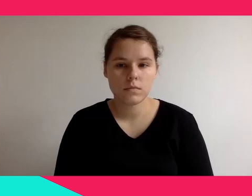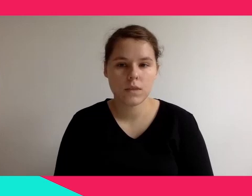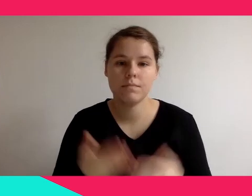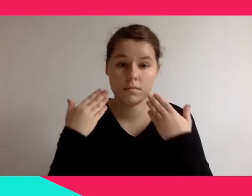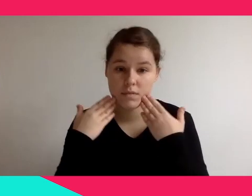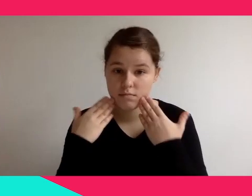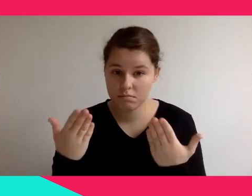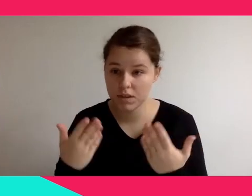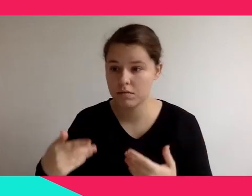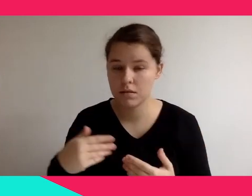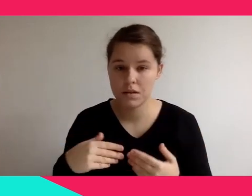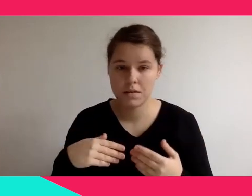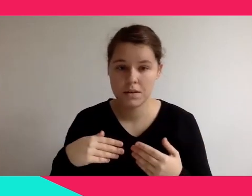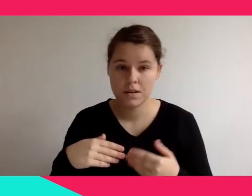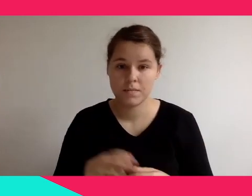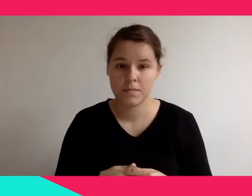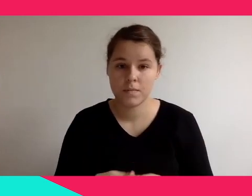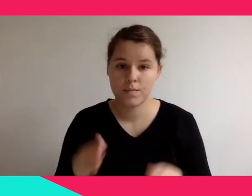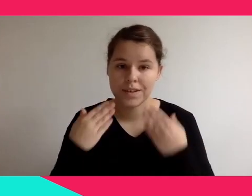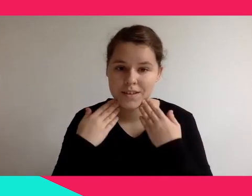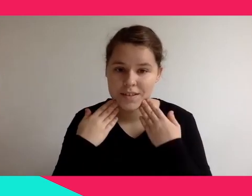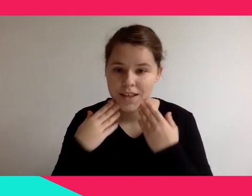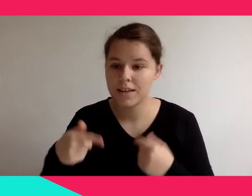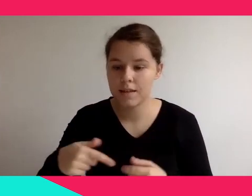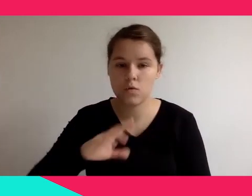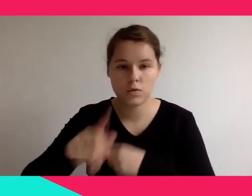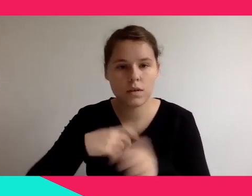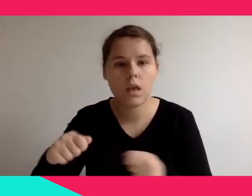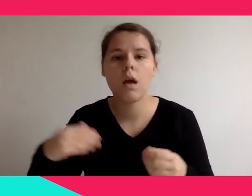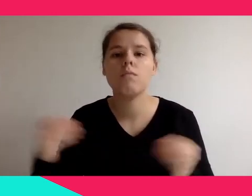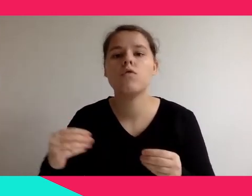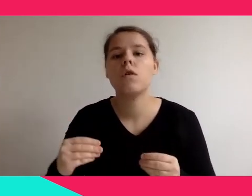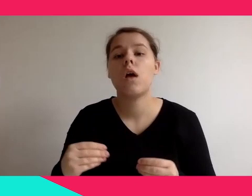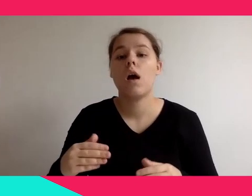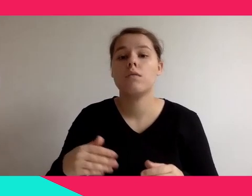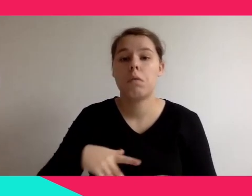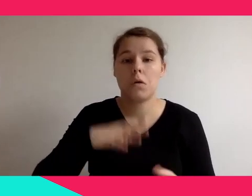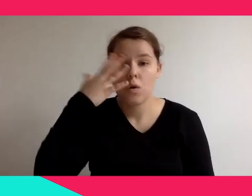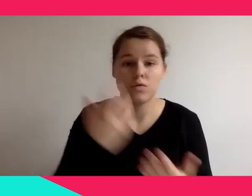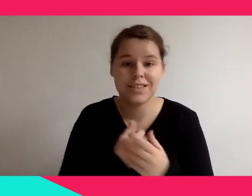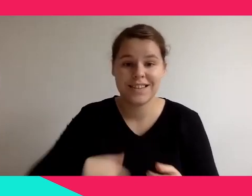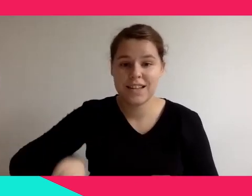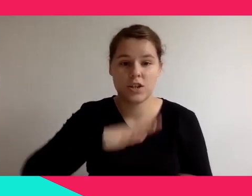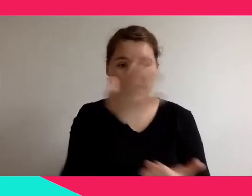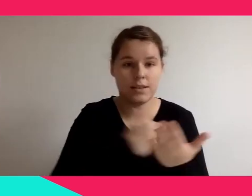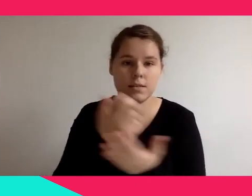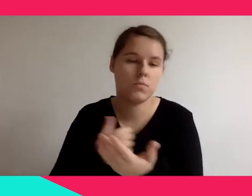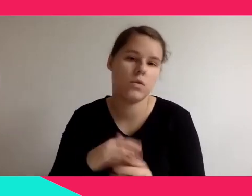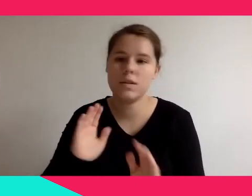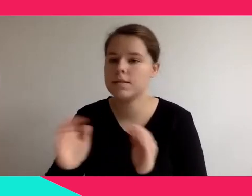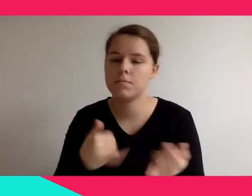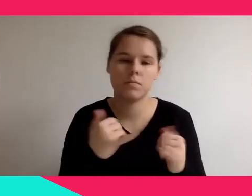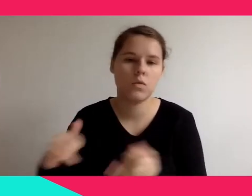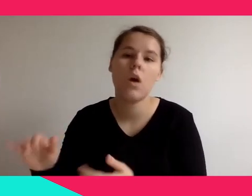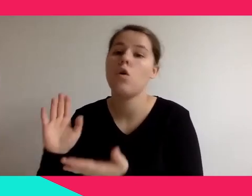prints. These people are able to find prints that are hidden away in our collection, and probably no